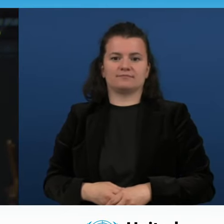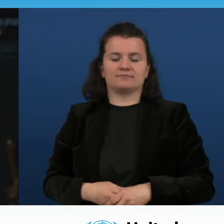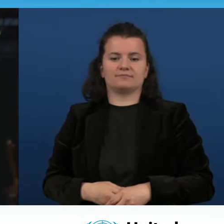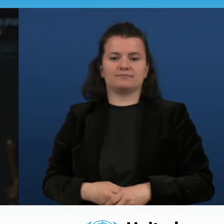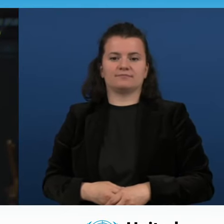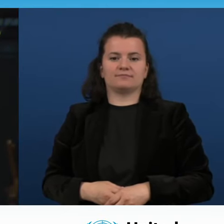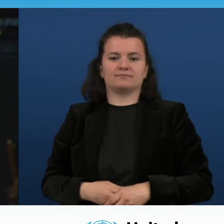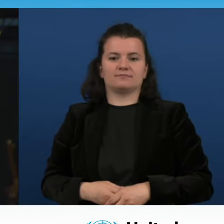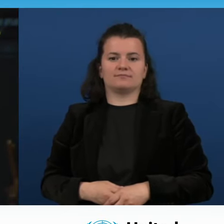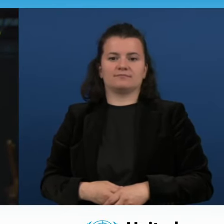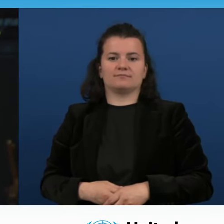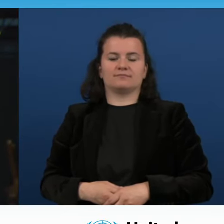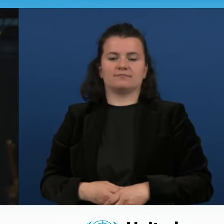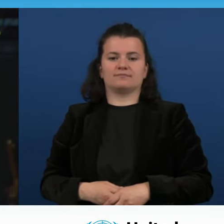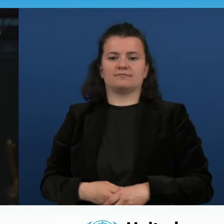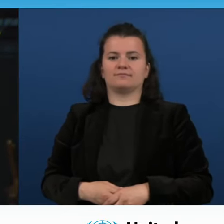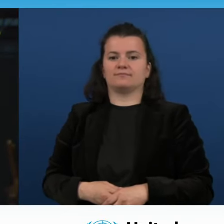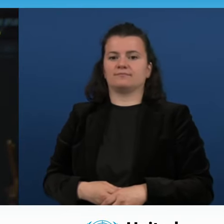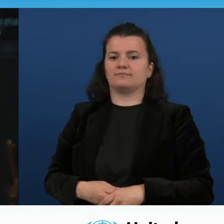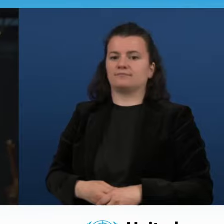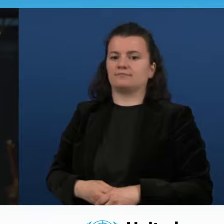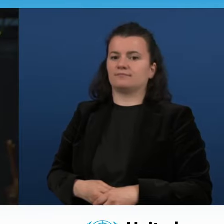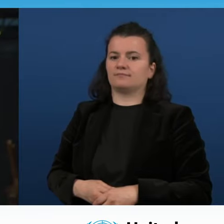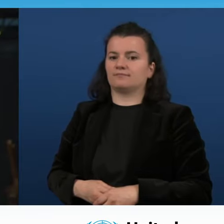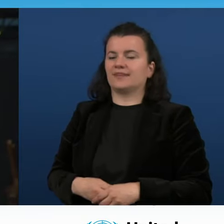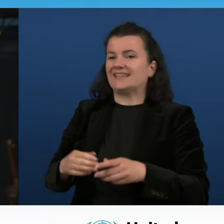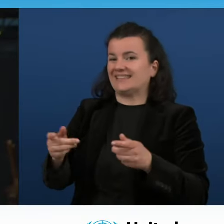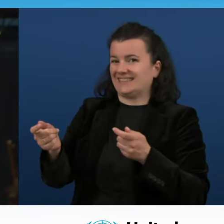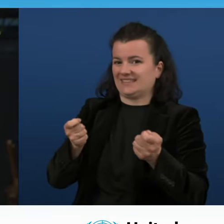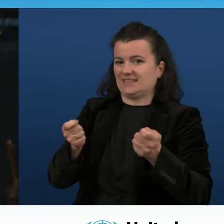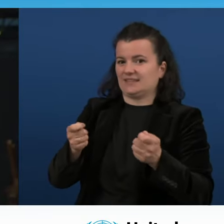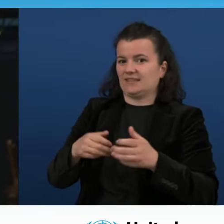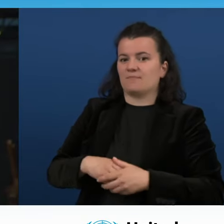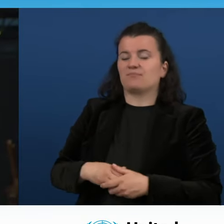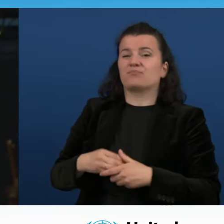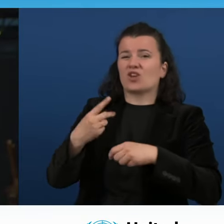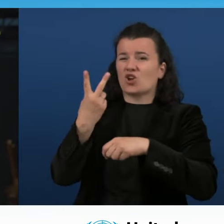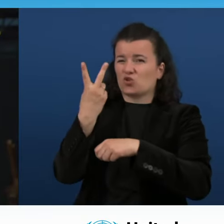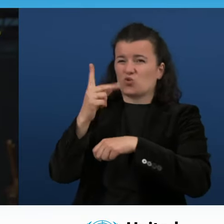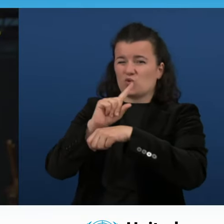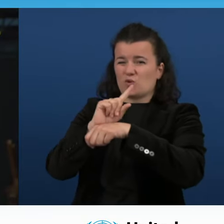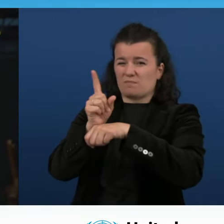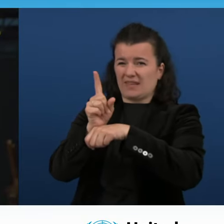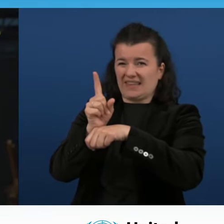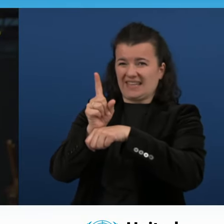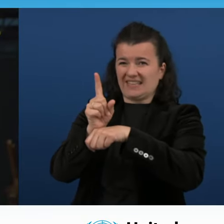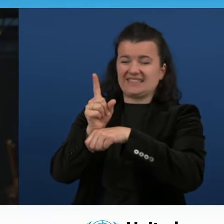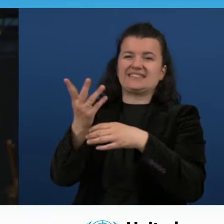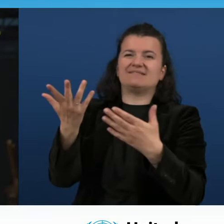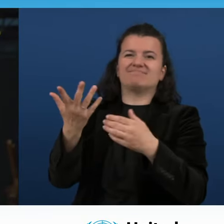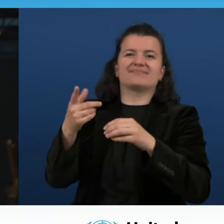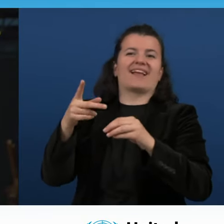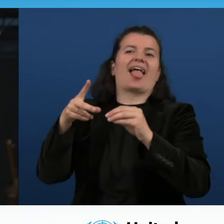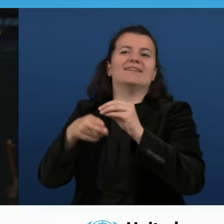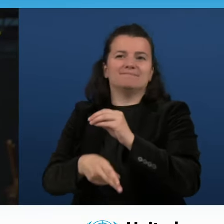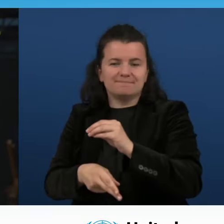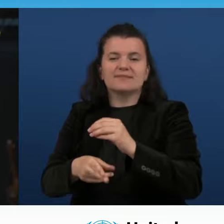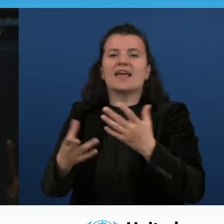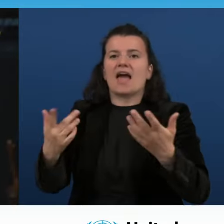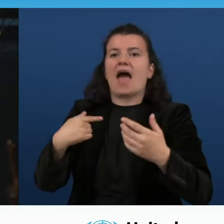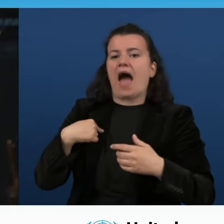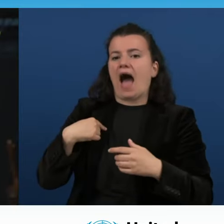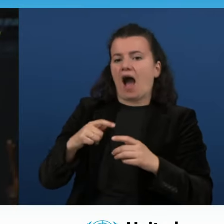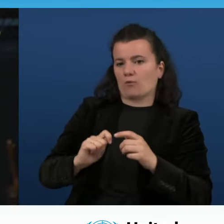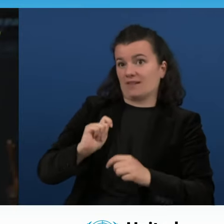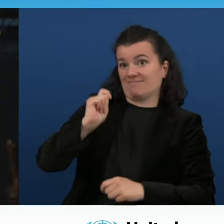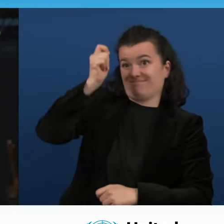So from now on, in order to make sure that speakers do not exceed 2 minutes, I'm gonna show the paper so the speaker knows when